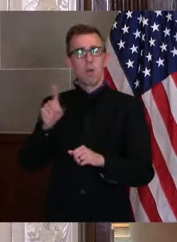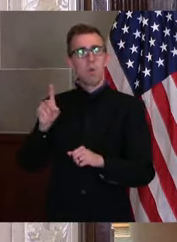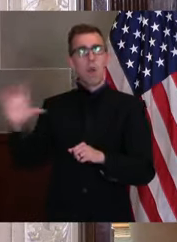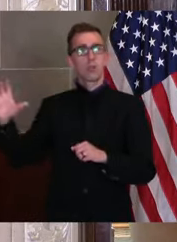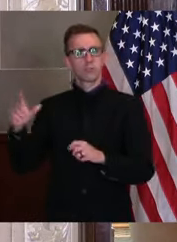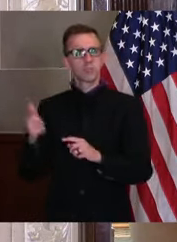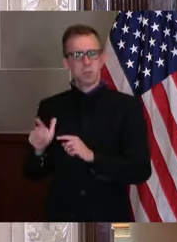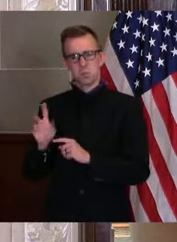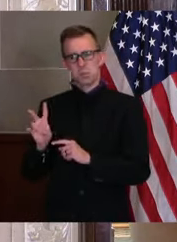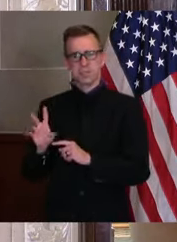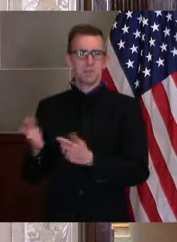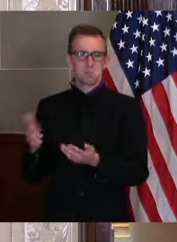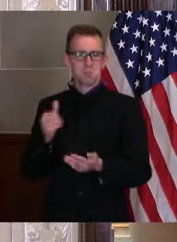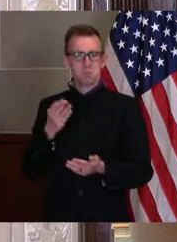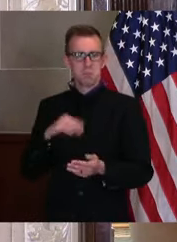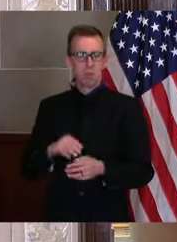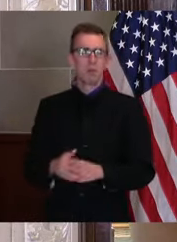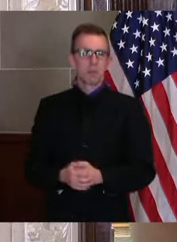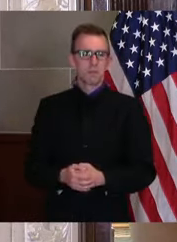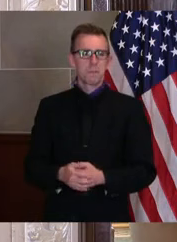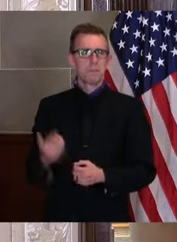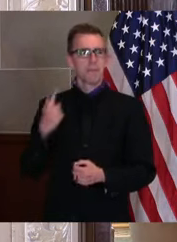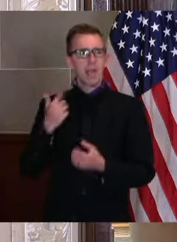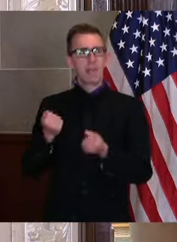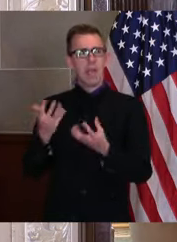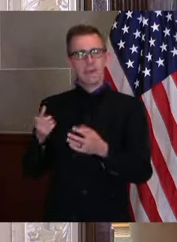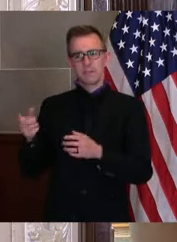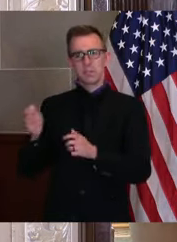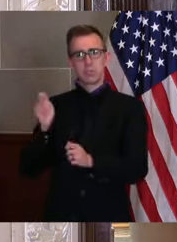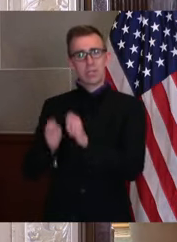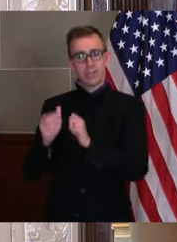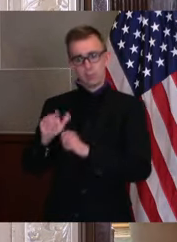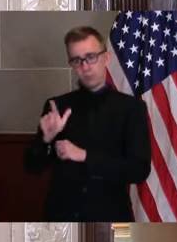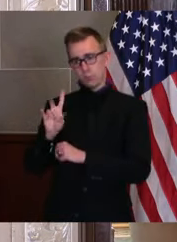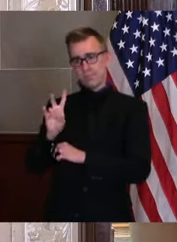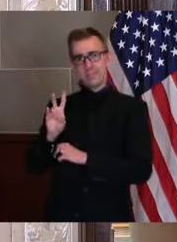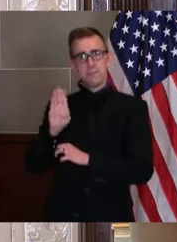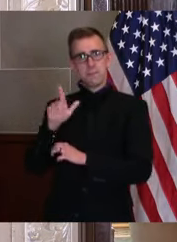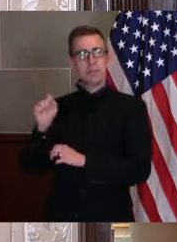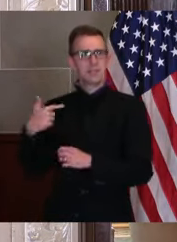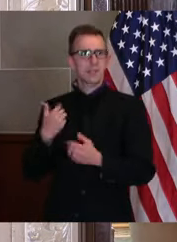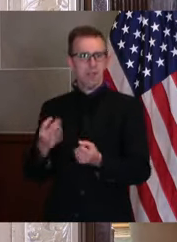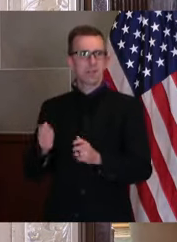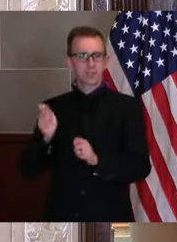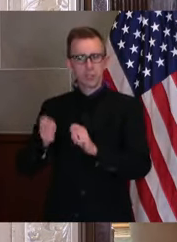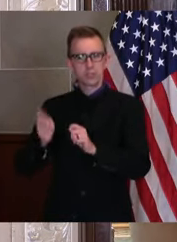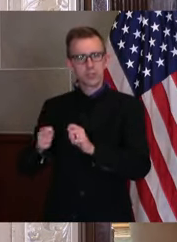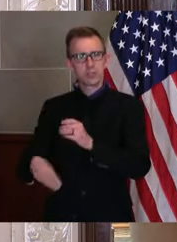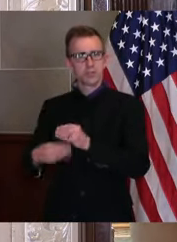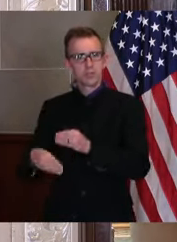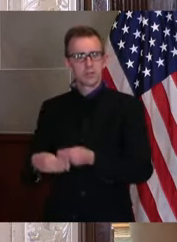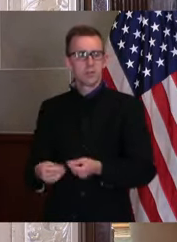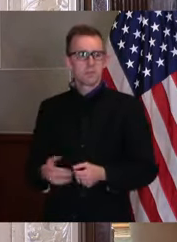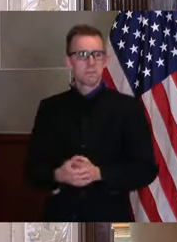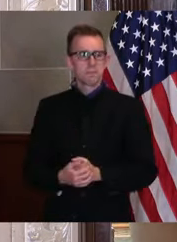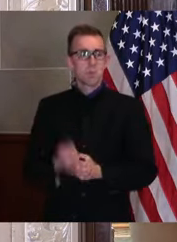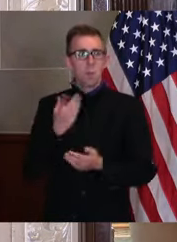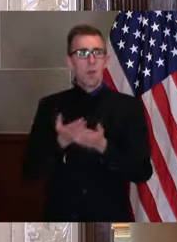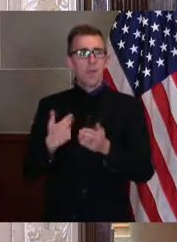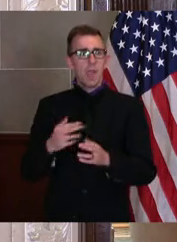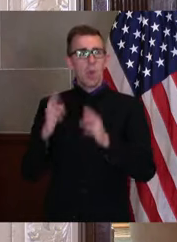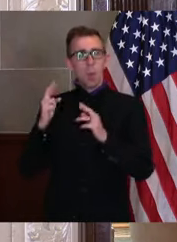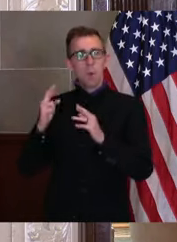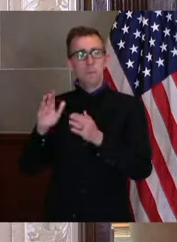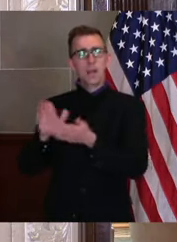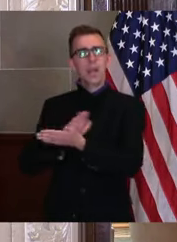of them. Although I do think there was a lot of changes in just those 27 bills. I think things, one that I hope comes through that's clean,